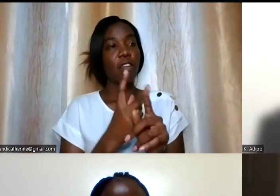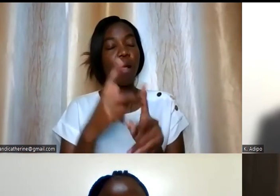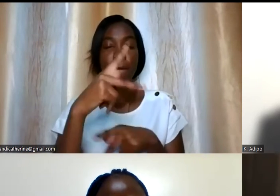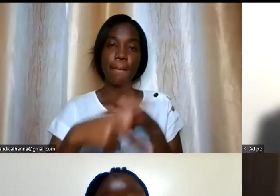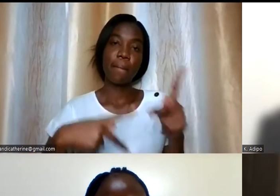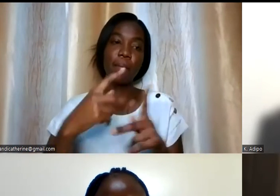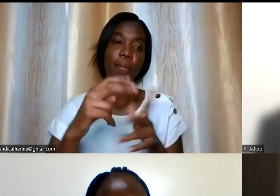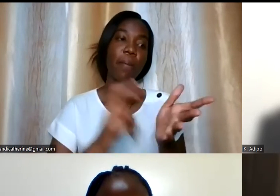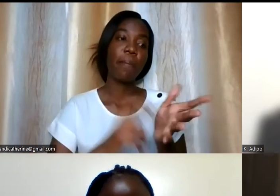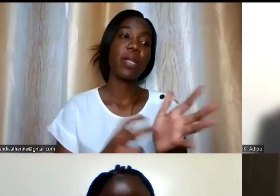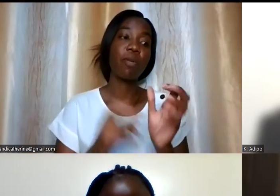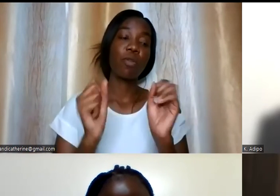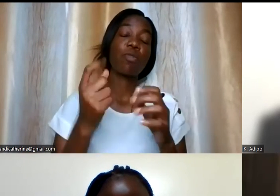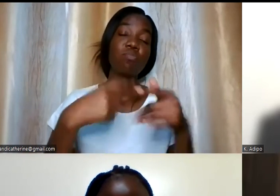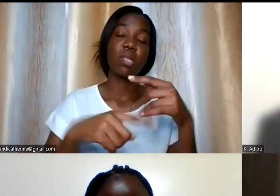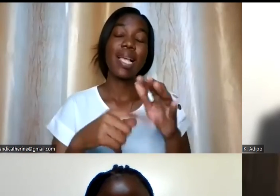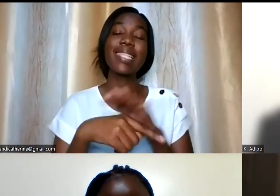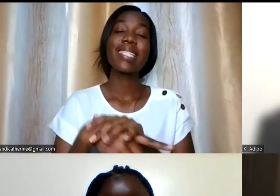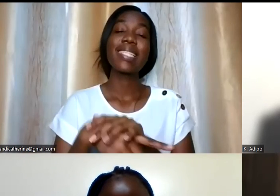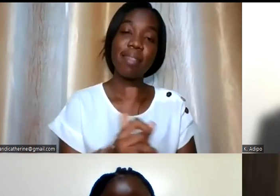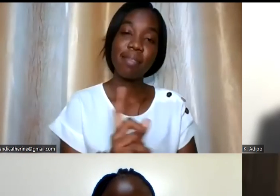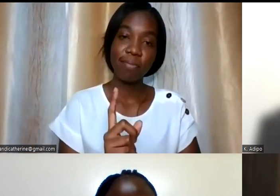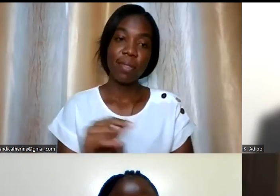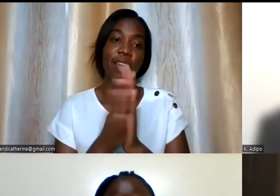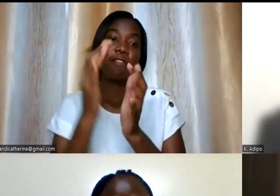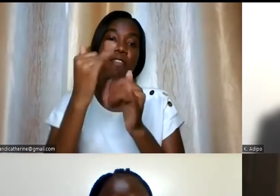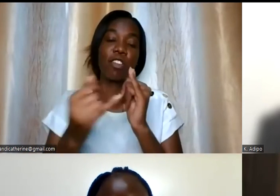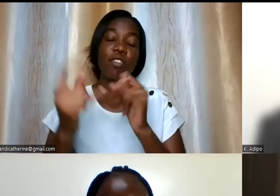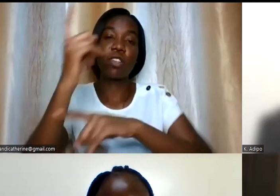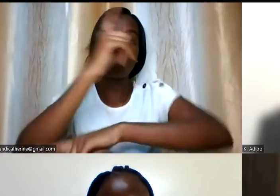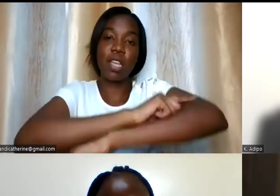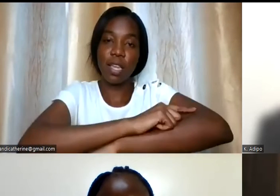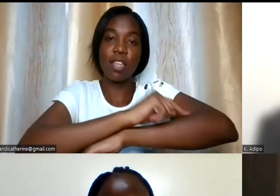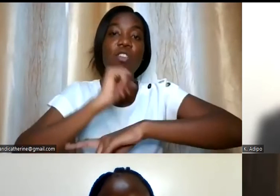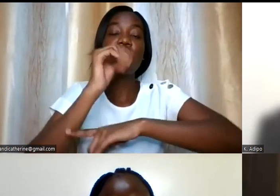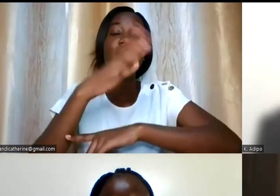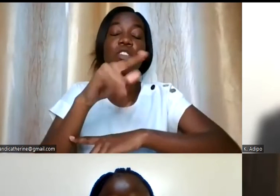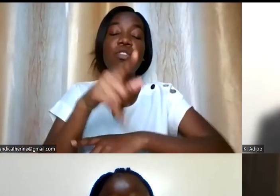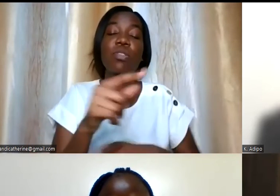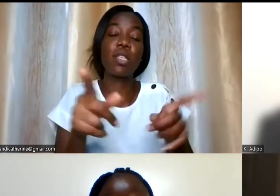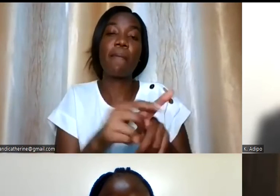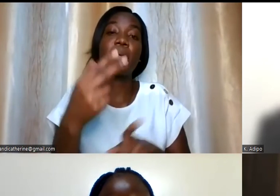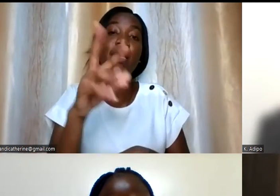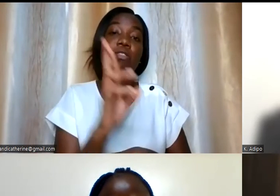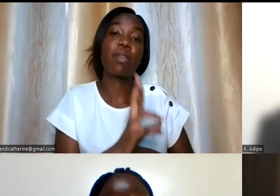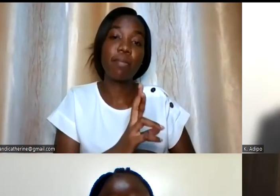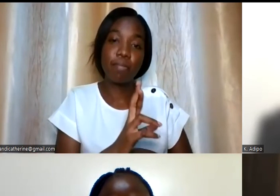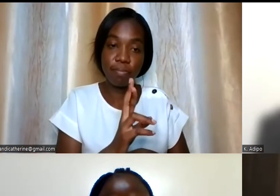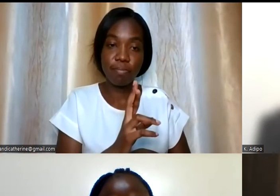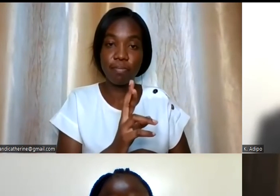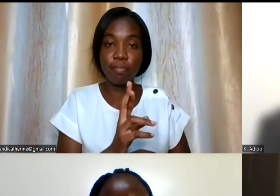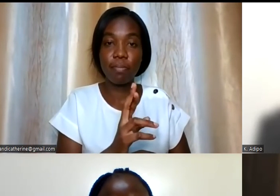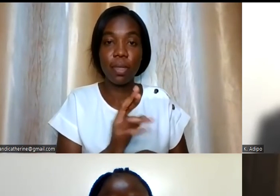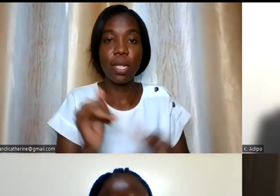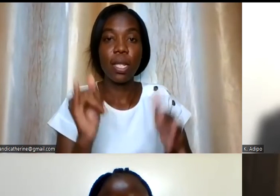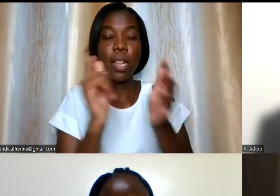able to implement them seamlessly. And at the end of the day, it does not come back to you as the HR that the